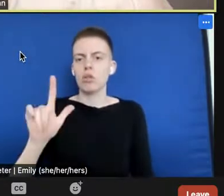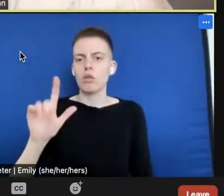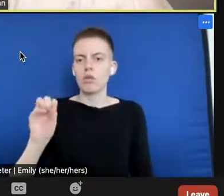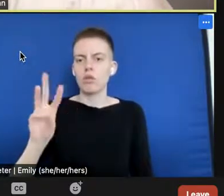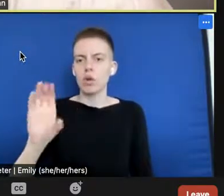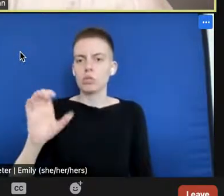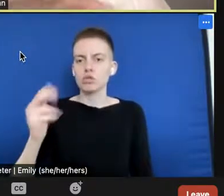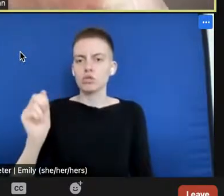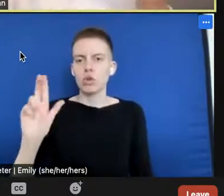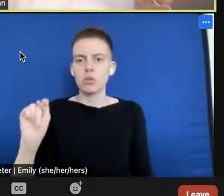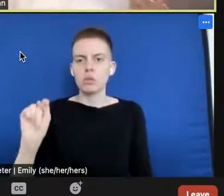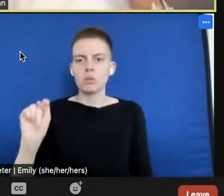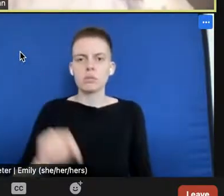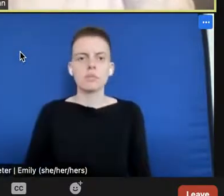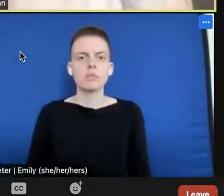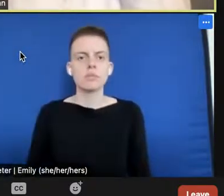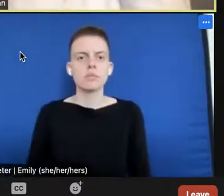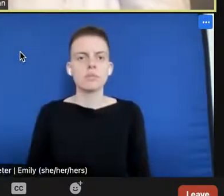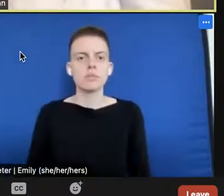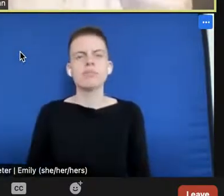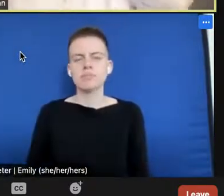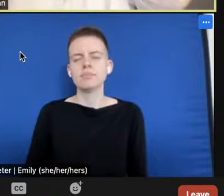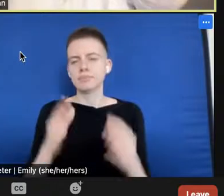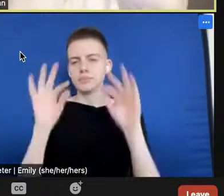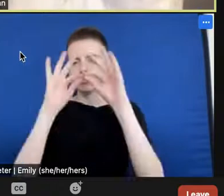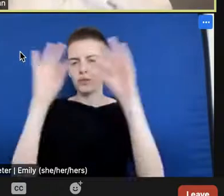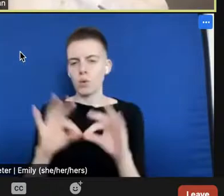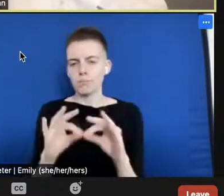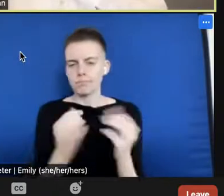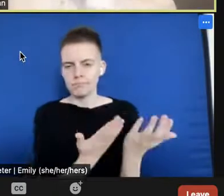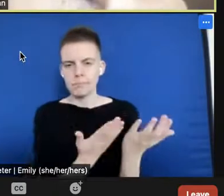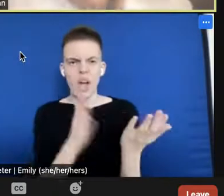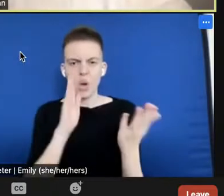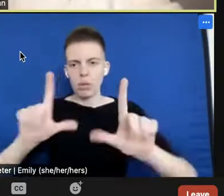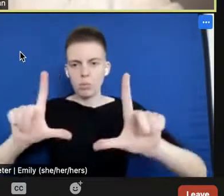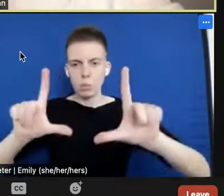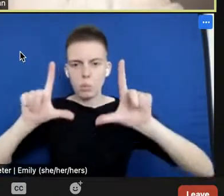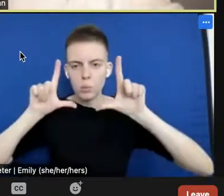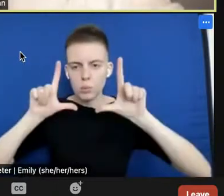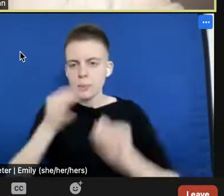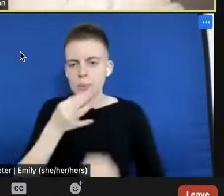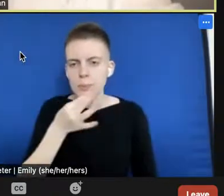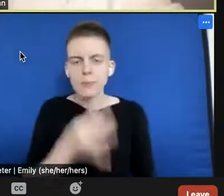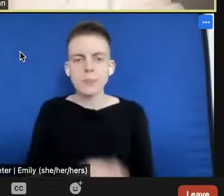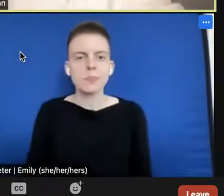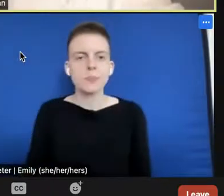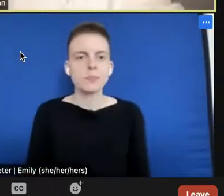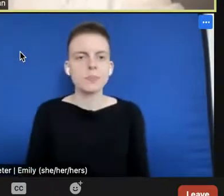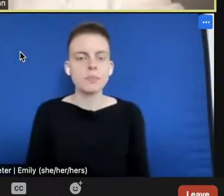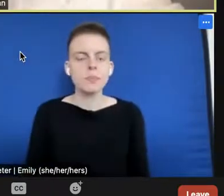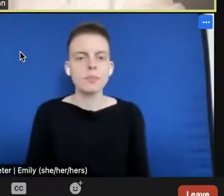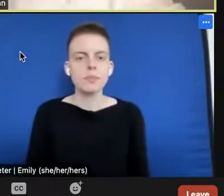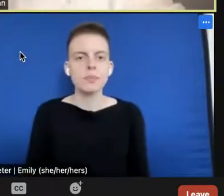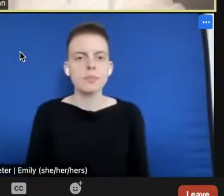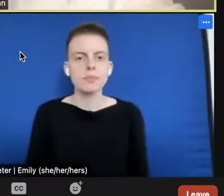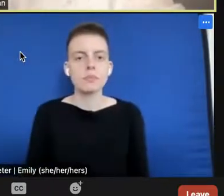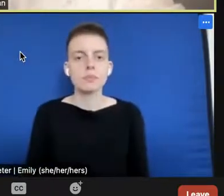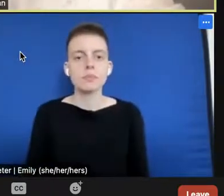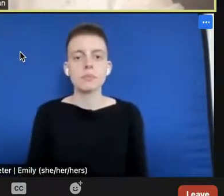Oh, this is the form, but I'm going to show you a close-up of this in a moment. So there are